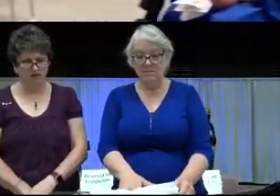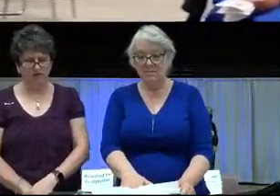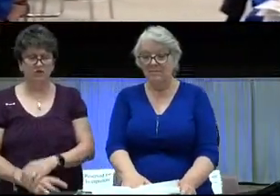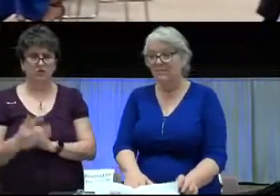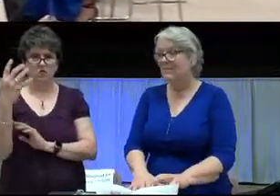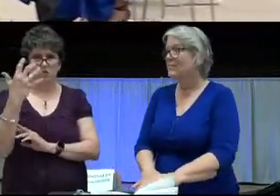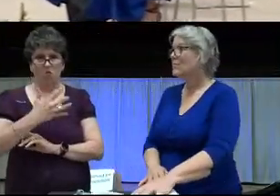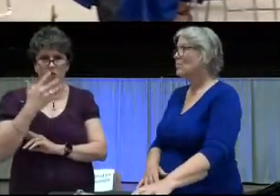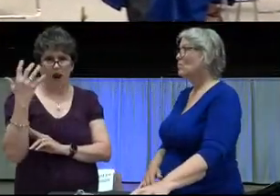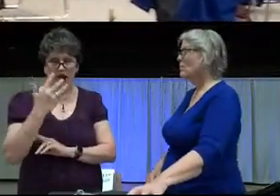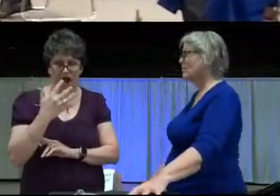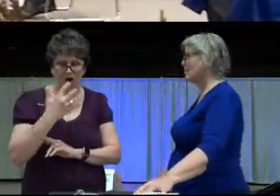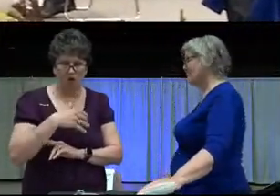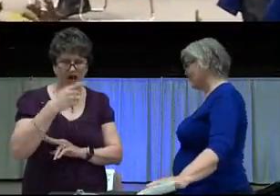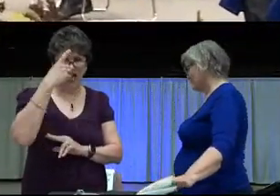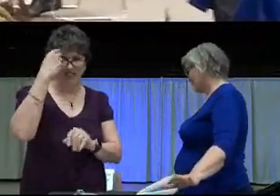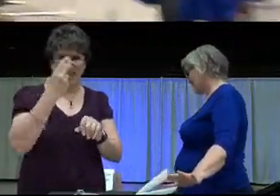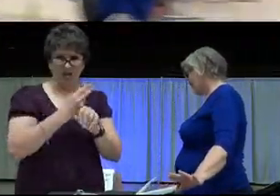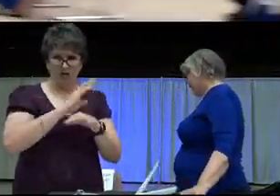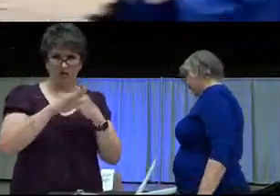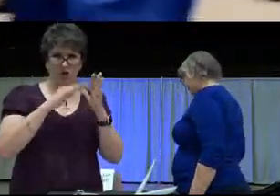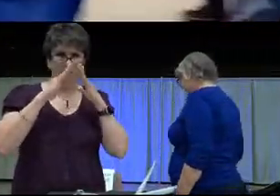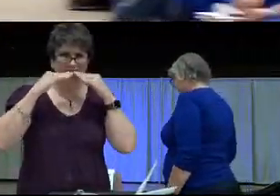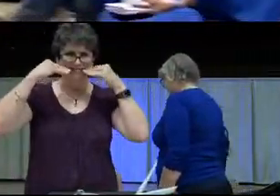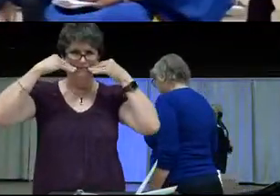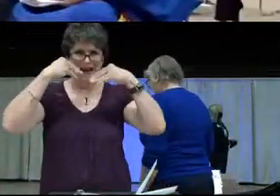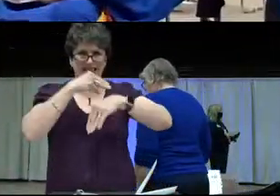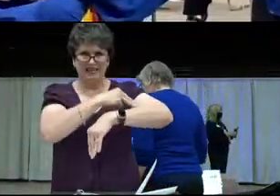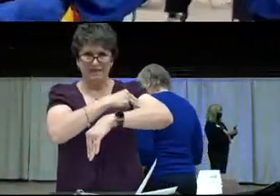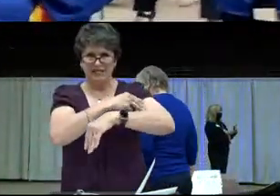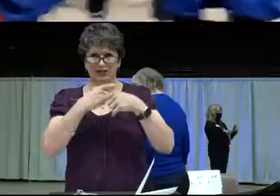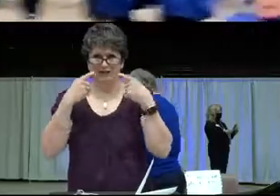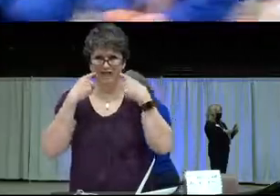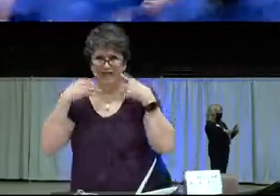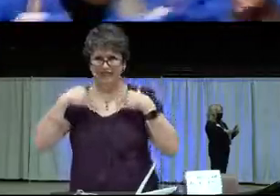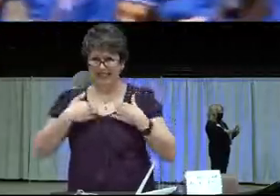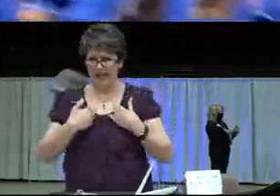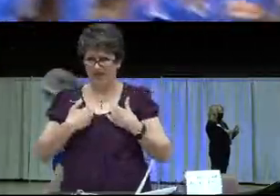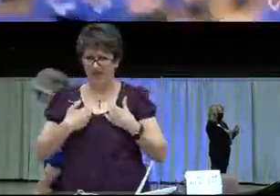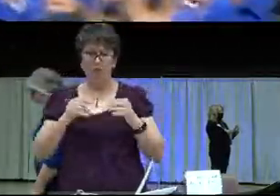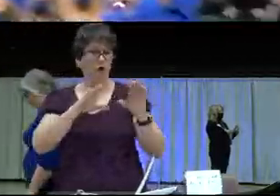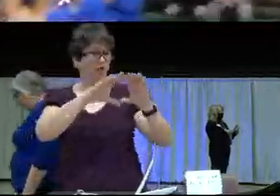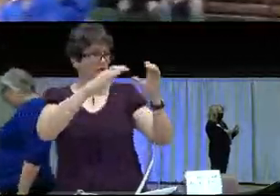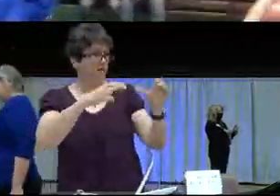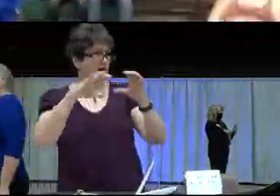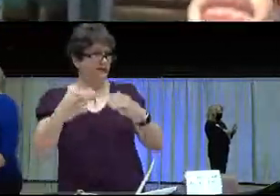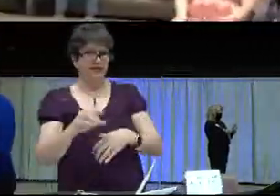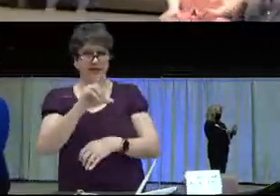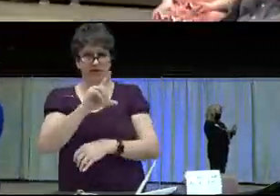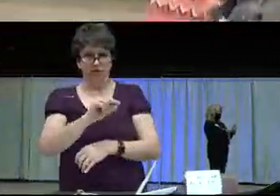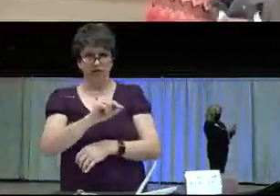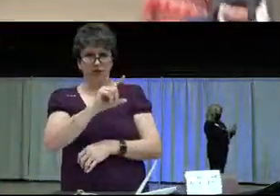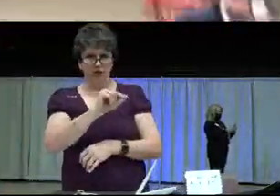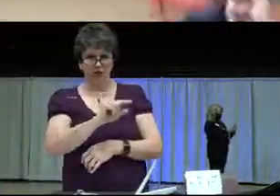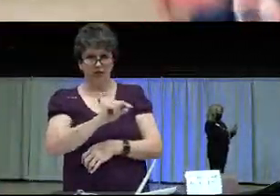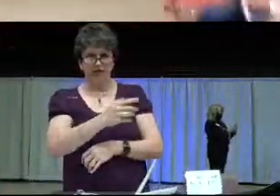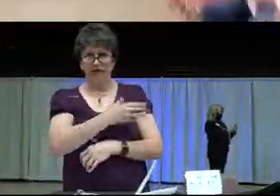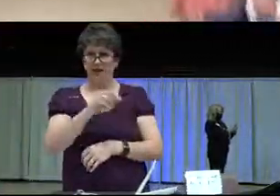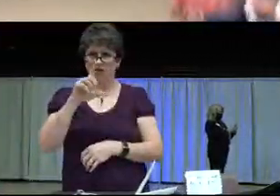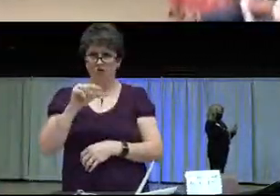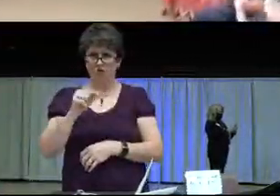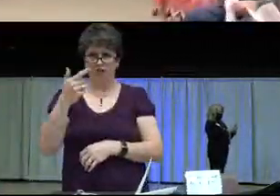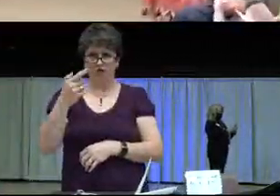Wow, I think I used all my smiling muscles. So will the classes of 2020